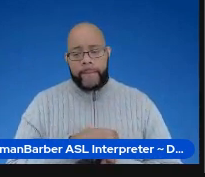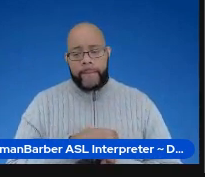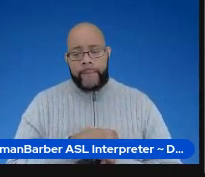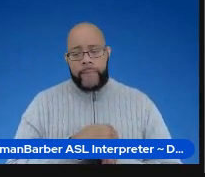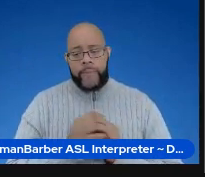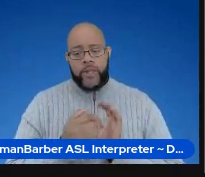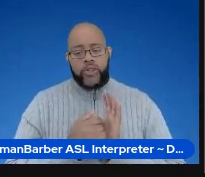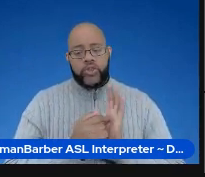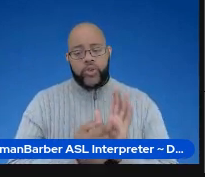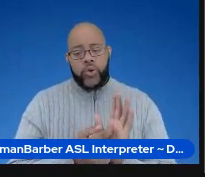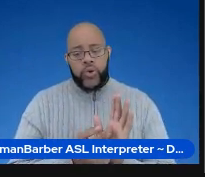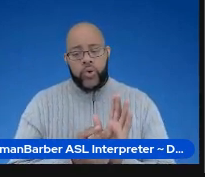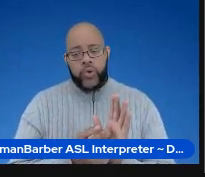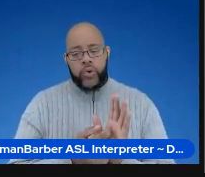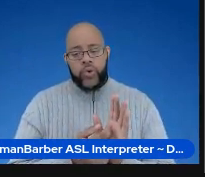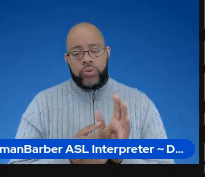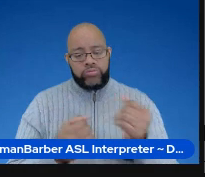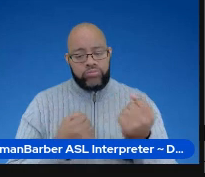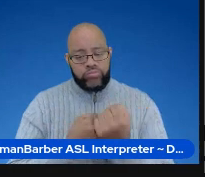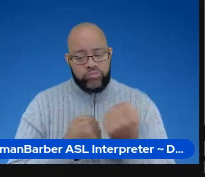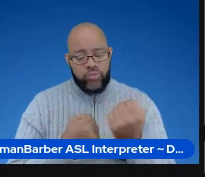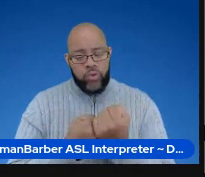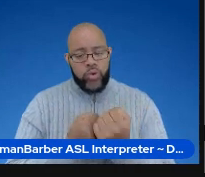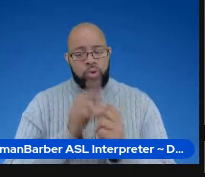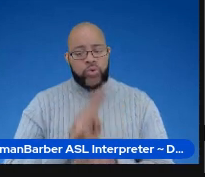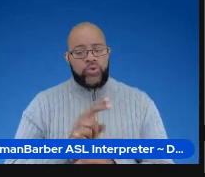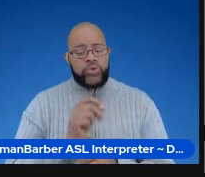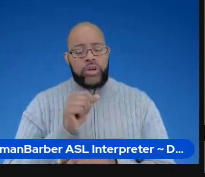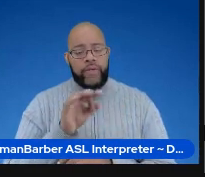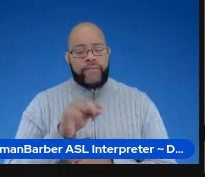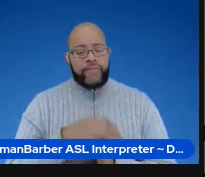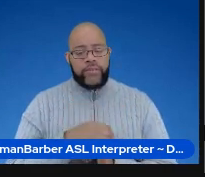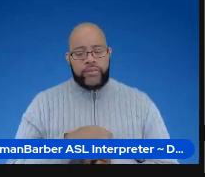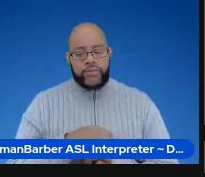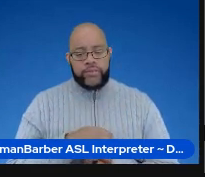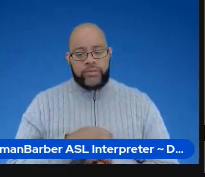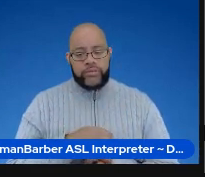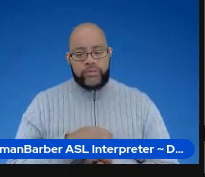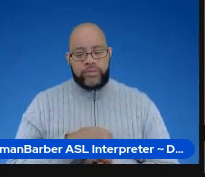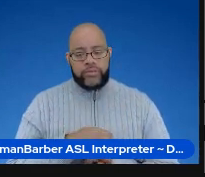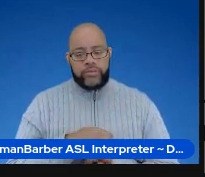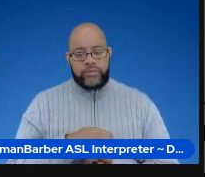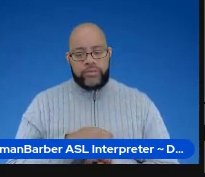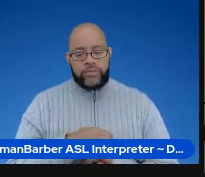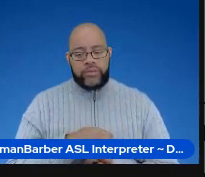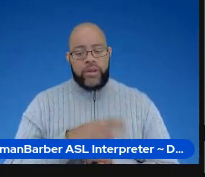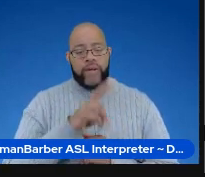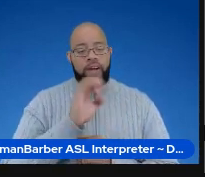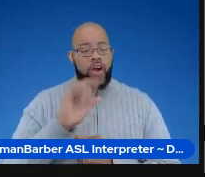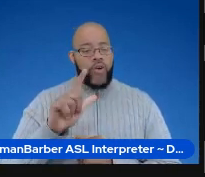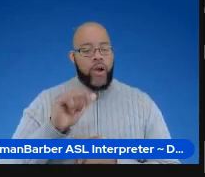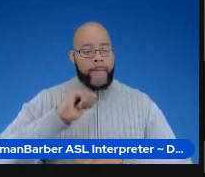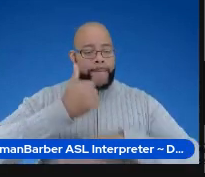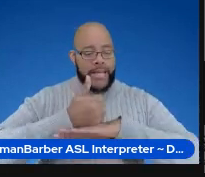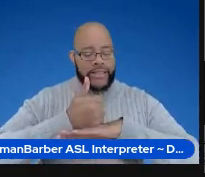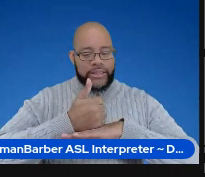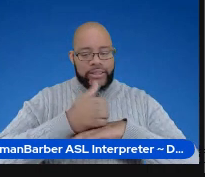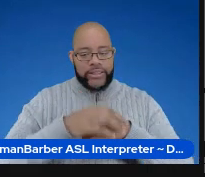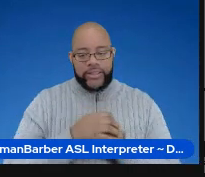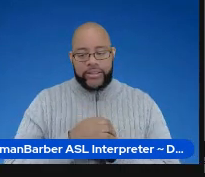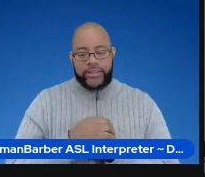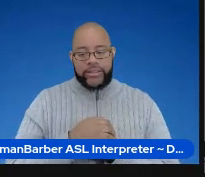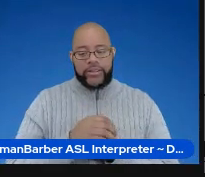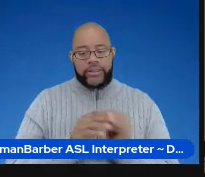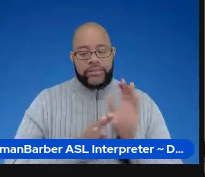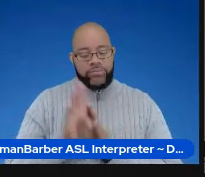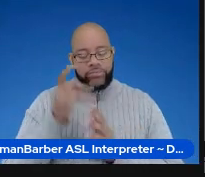showed or promoted the use of uh, viral-based vector for vaccine development, because as